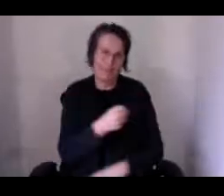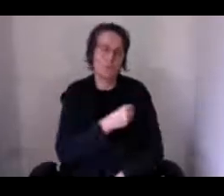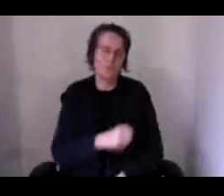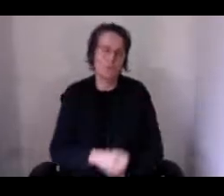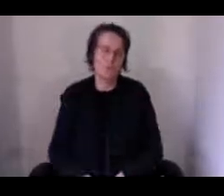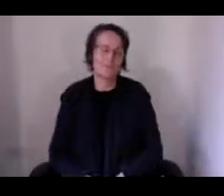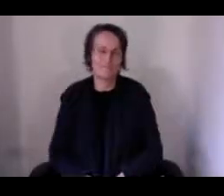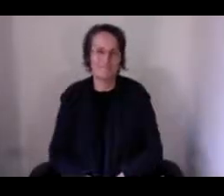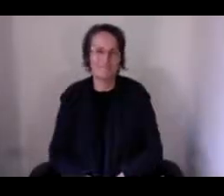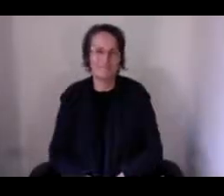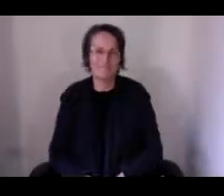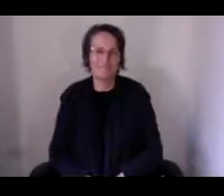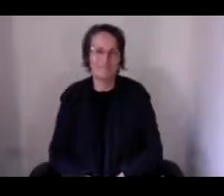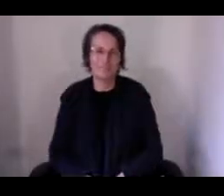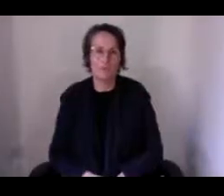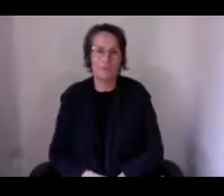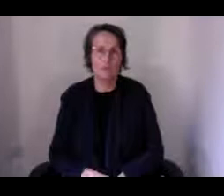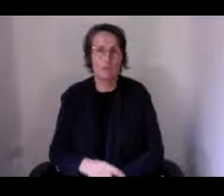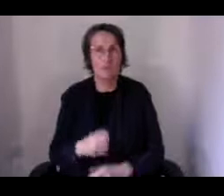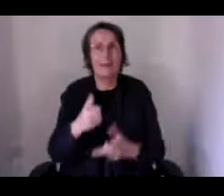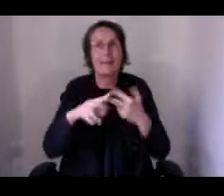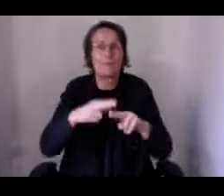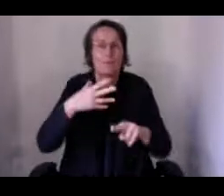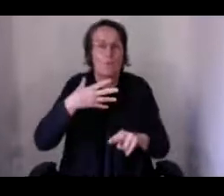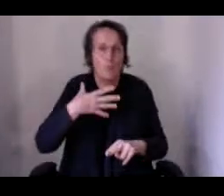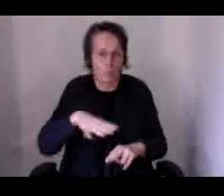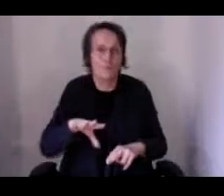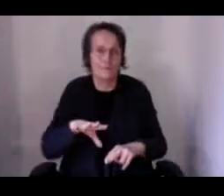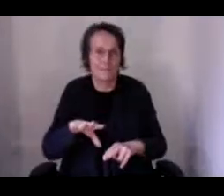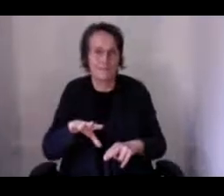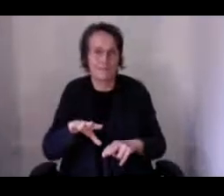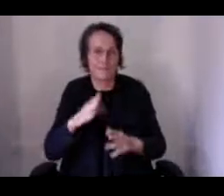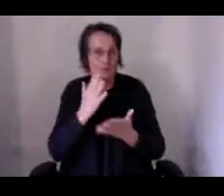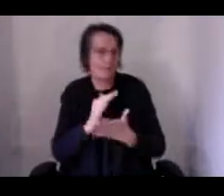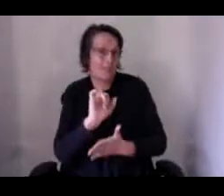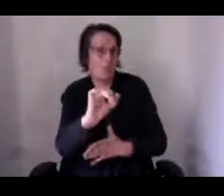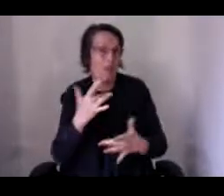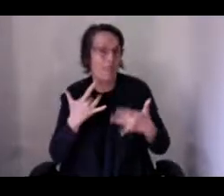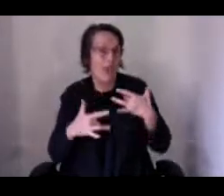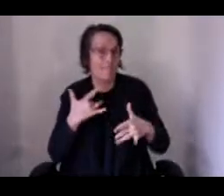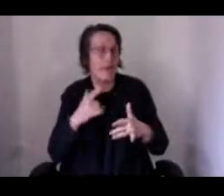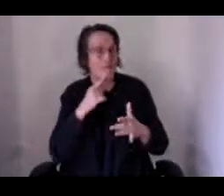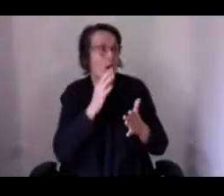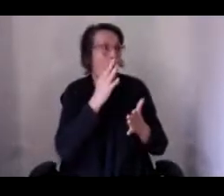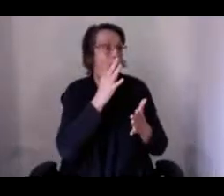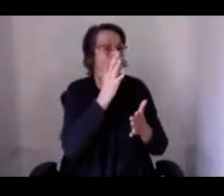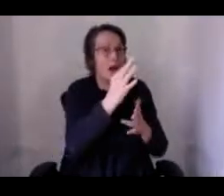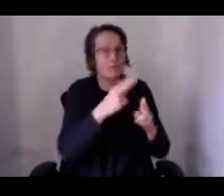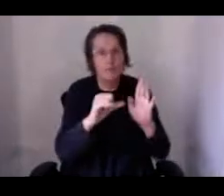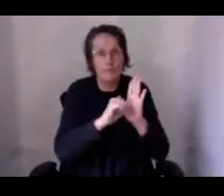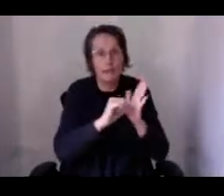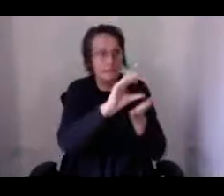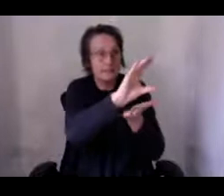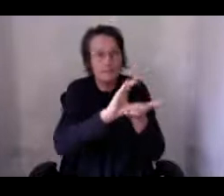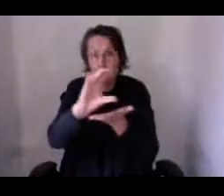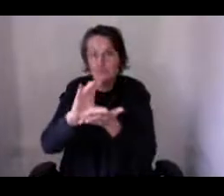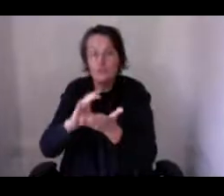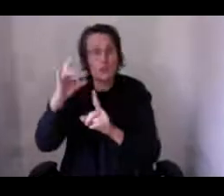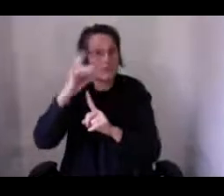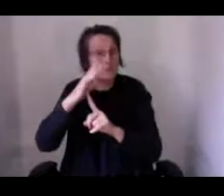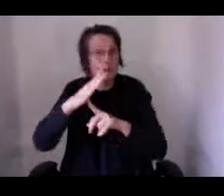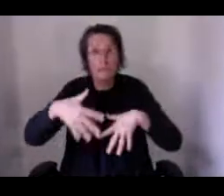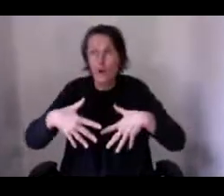you know, you don't need to do it. If you want to do it, it's part of the artist's life, if you like. So it's really important when you're applying for any kind of funding opportunity,